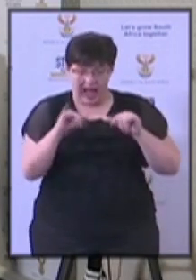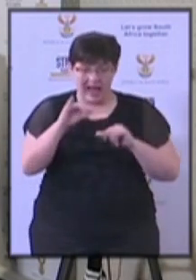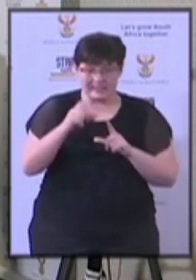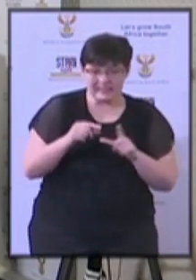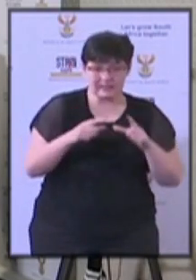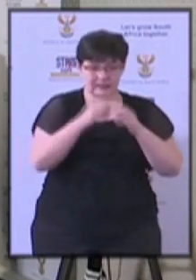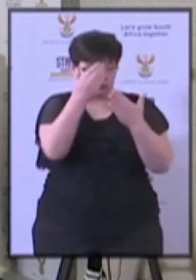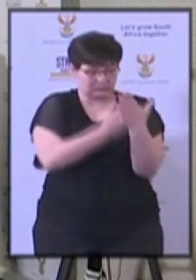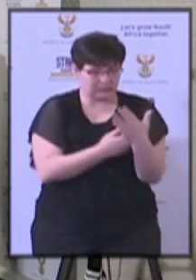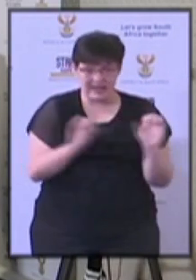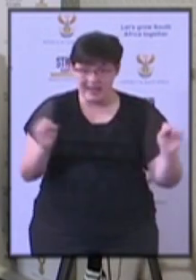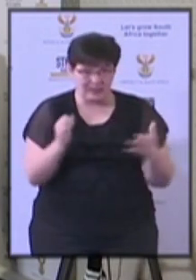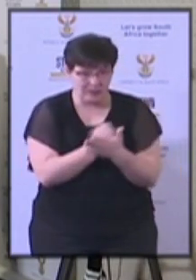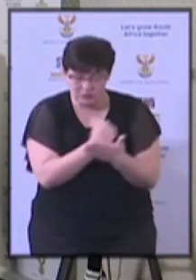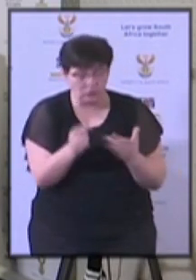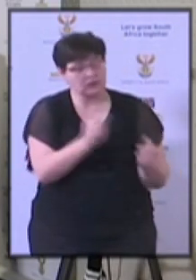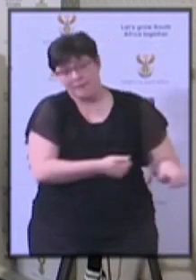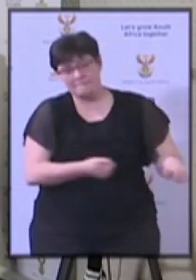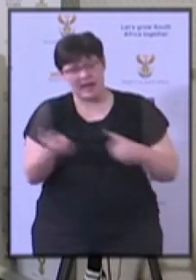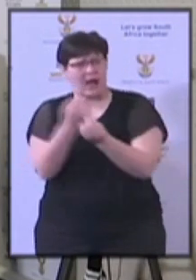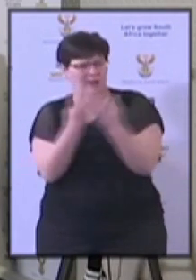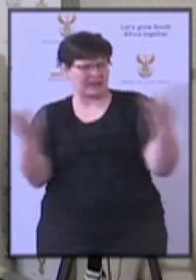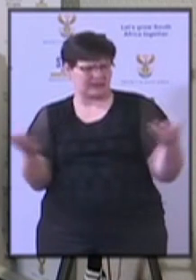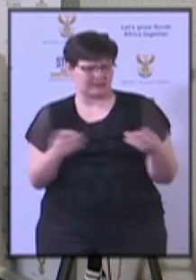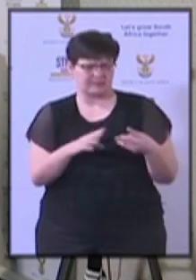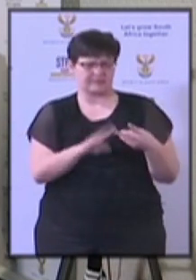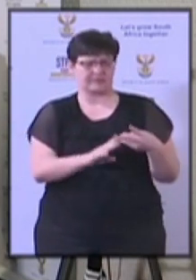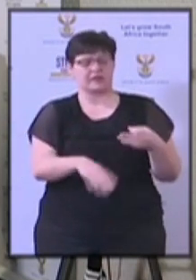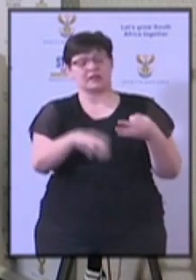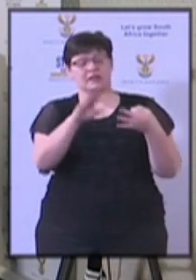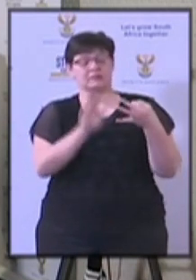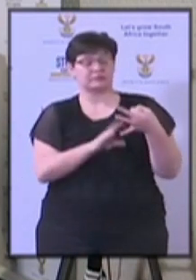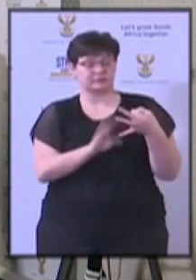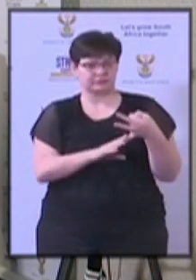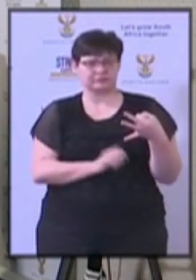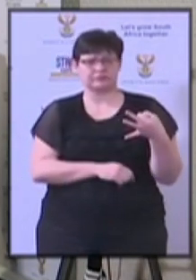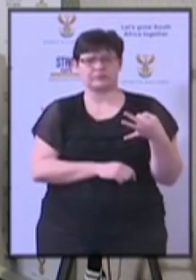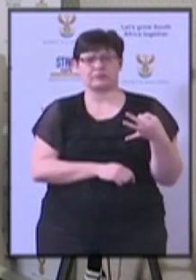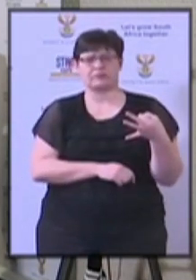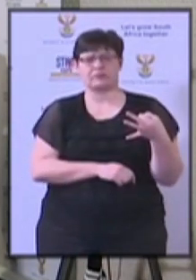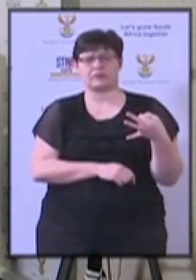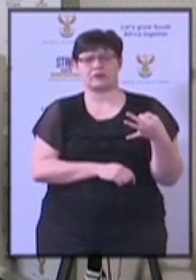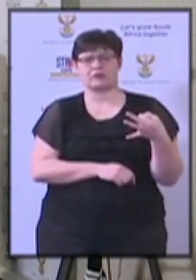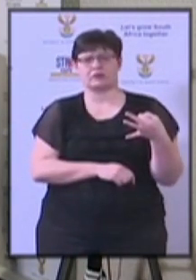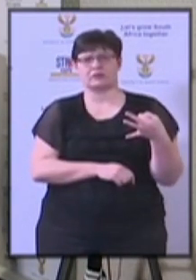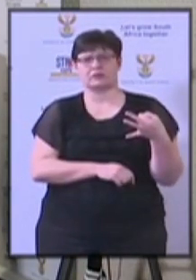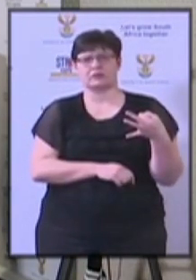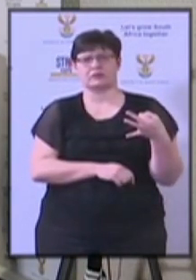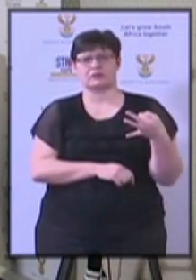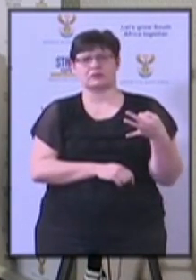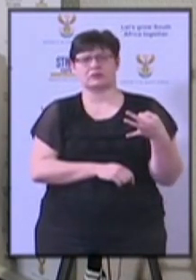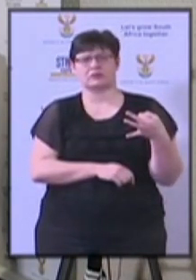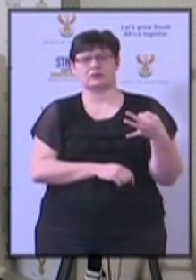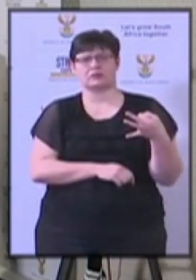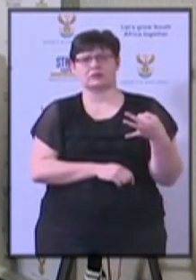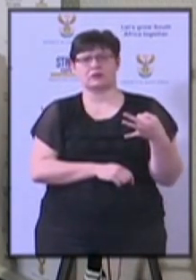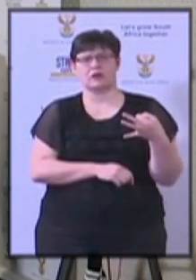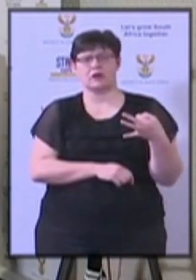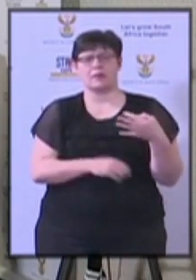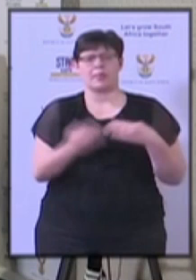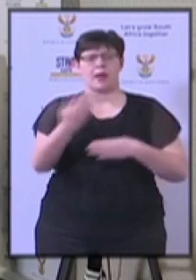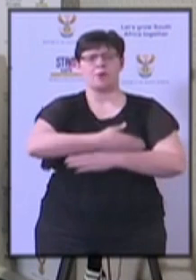24. Can the minister please elaborate on the progress made in establishing the Border